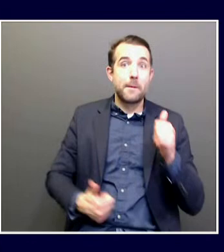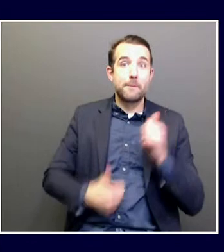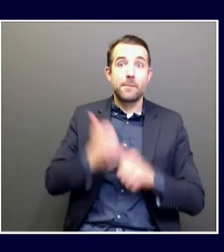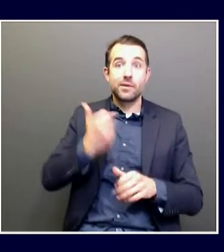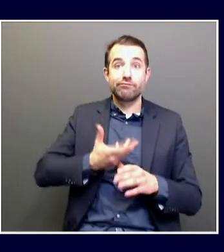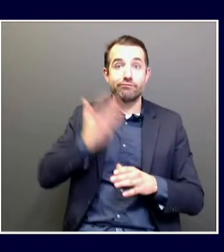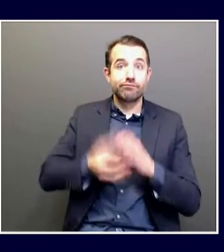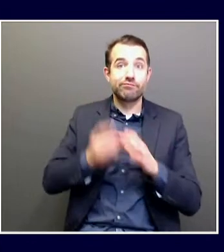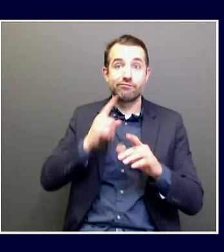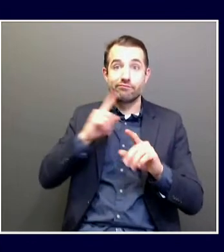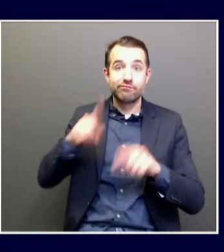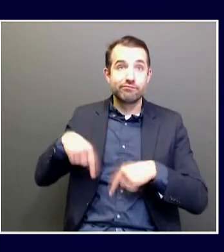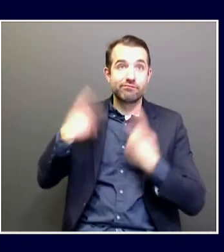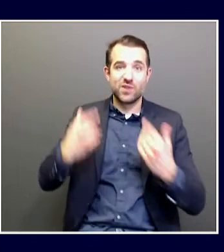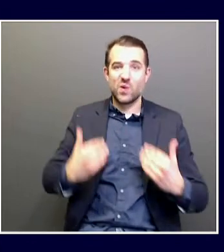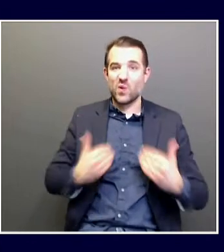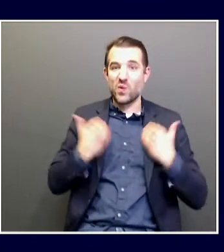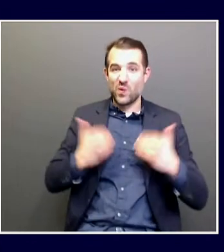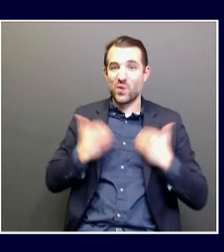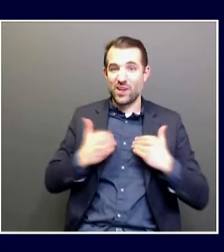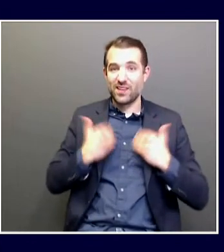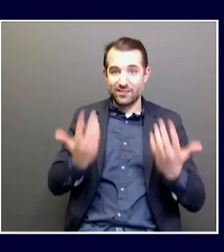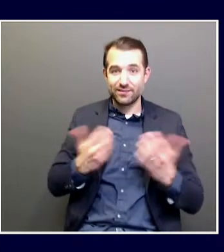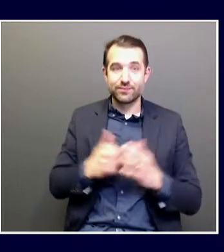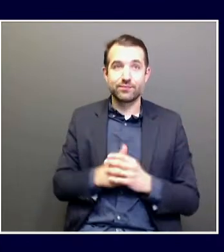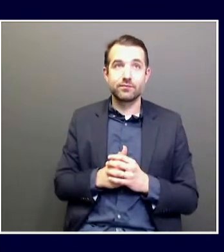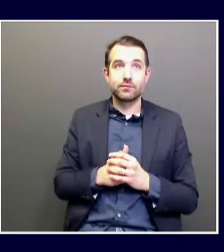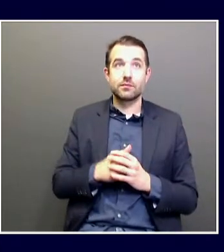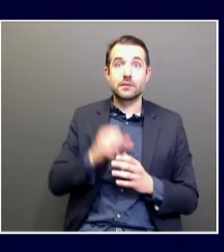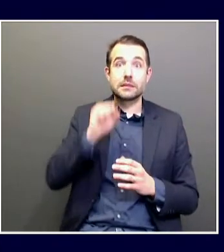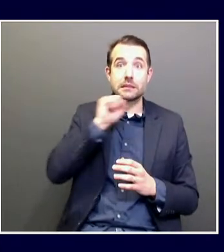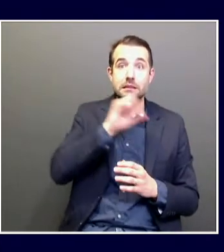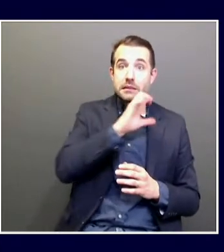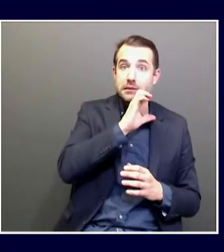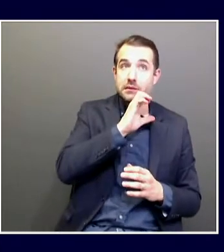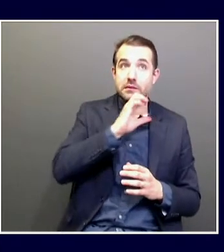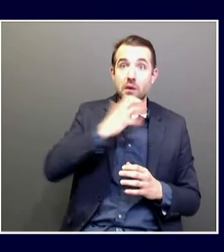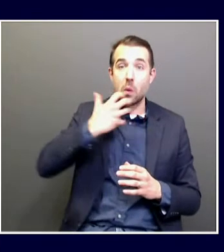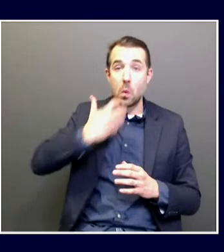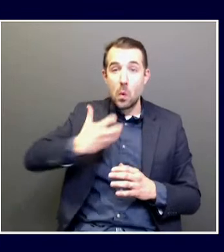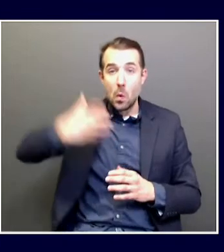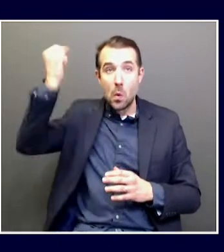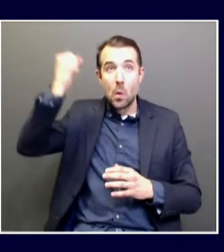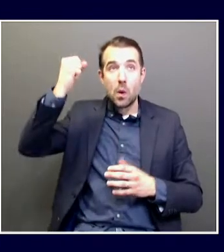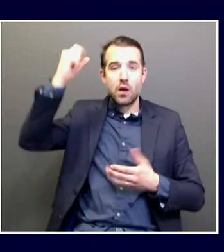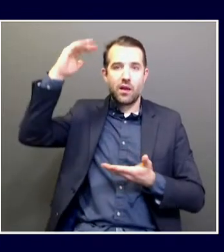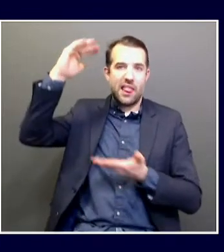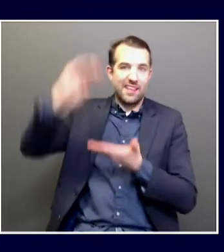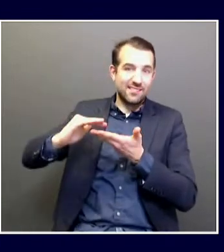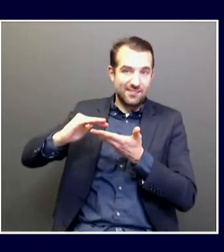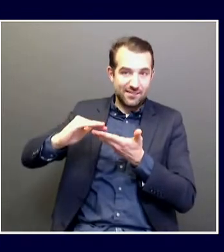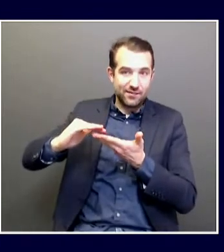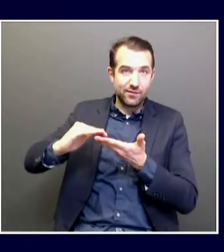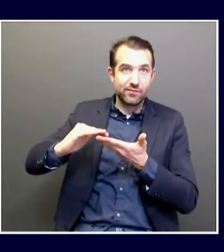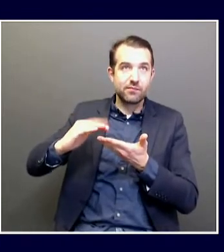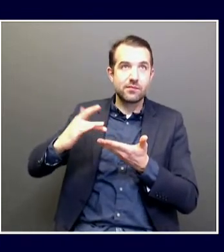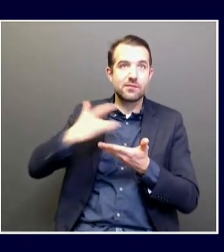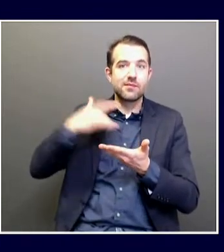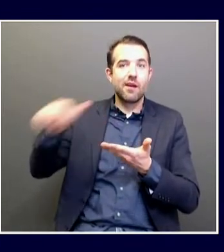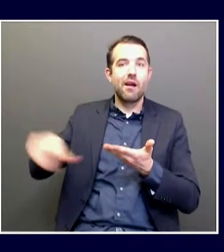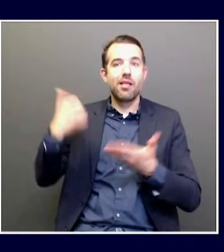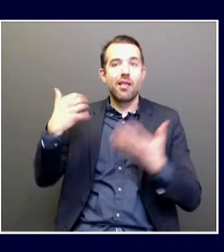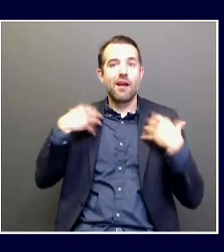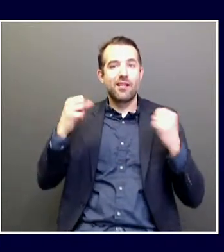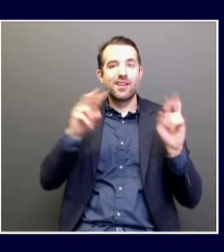elderly. There have been a lot of elderly folks who have died. They've often had other pre-existing health conditions that place them at an